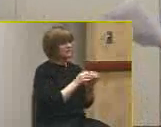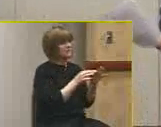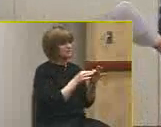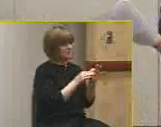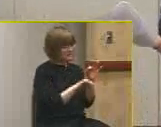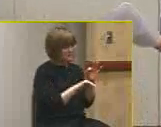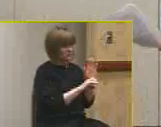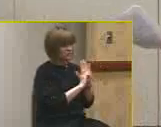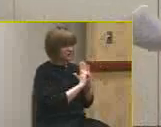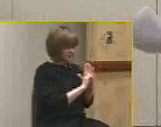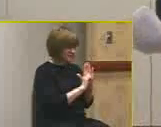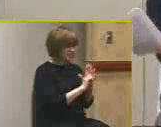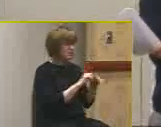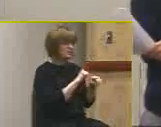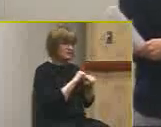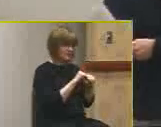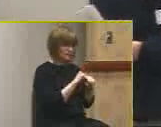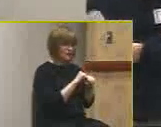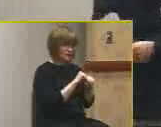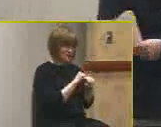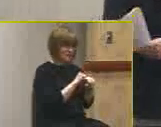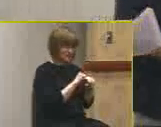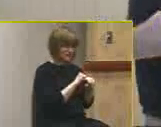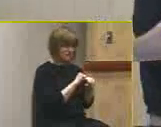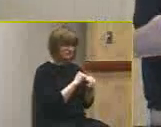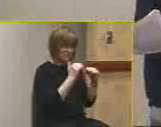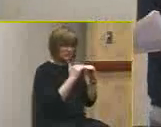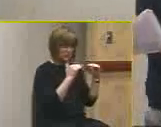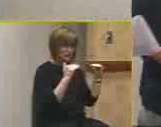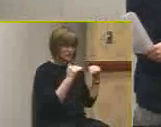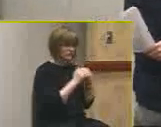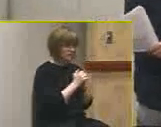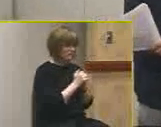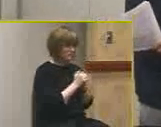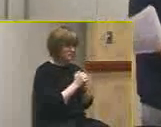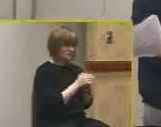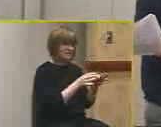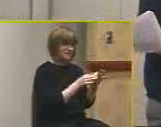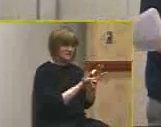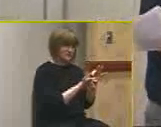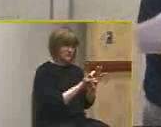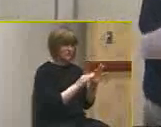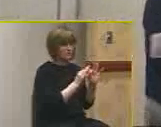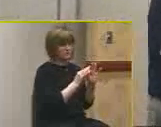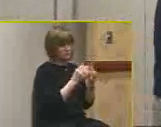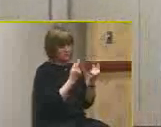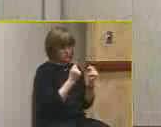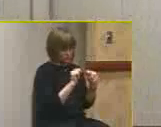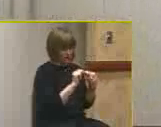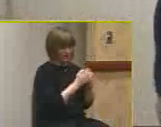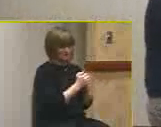practice a little bit, that's probably reasonable. Well, it's simple, so it's worth a try.